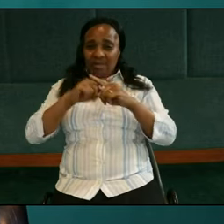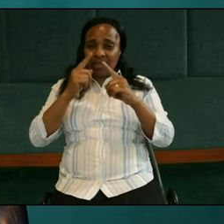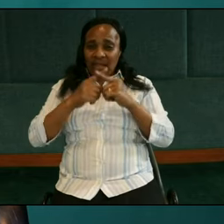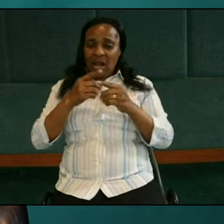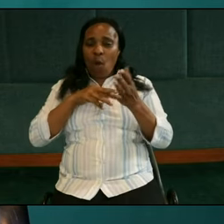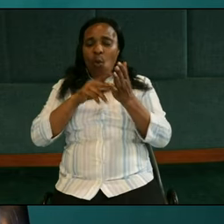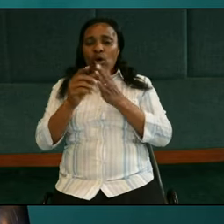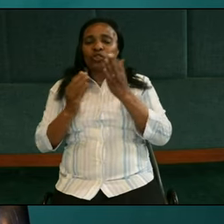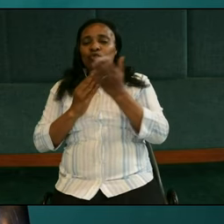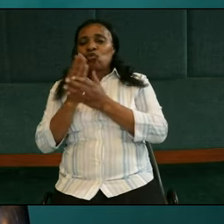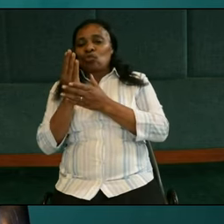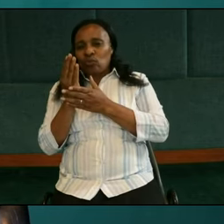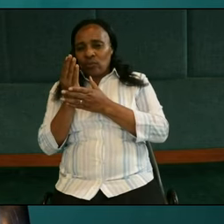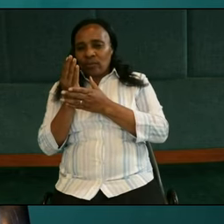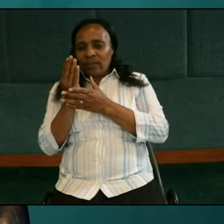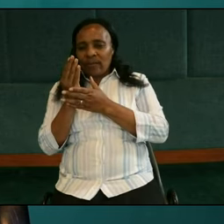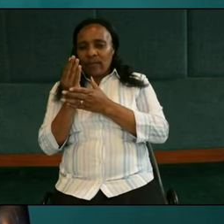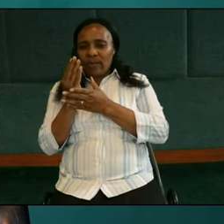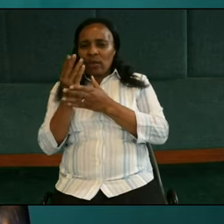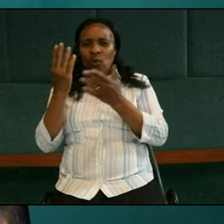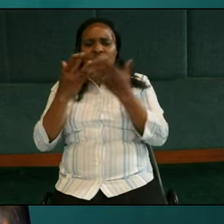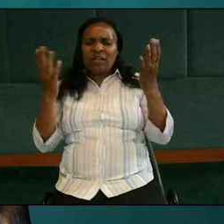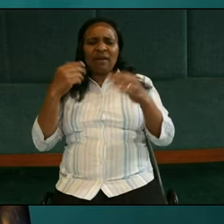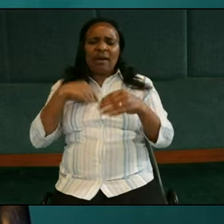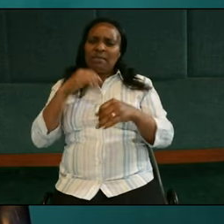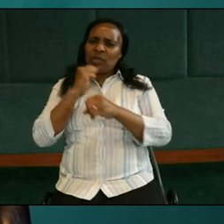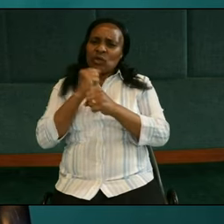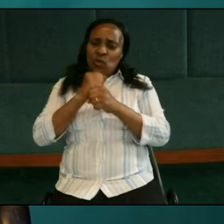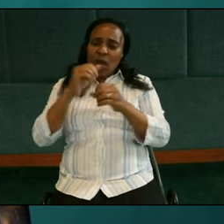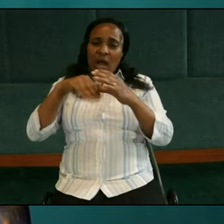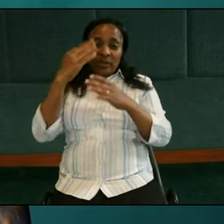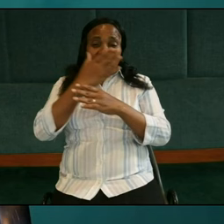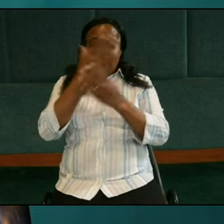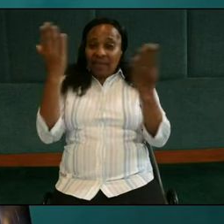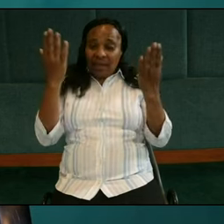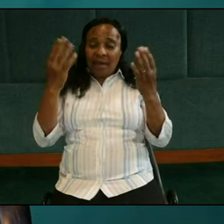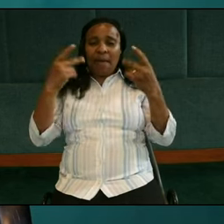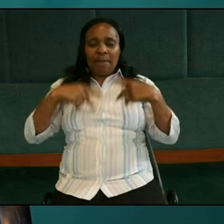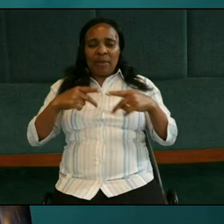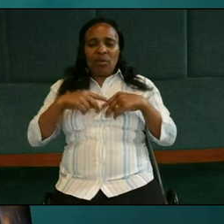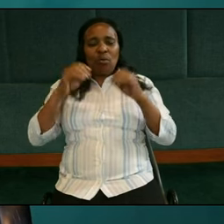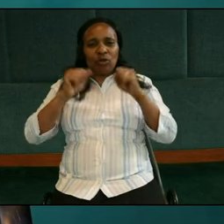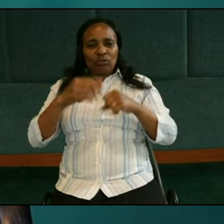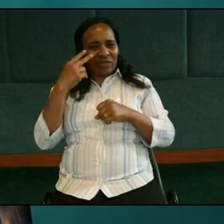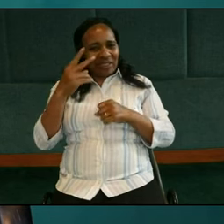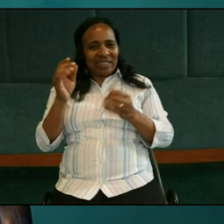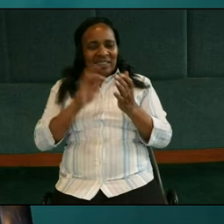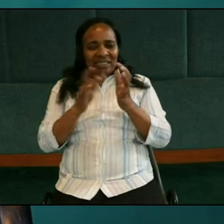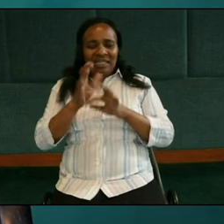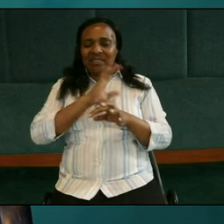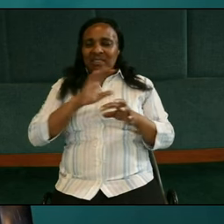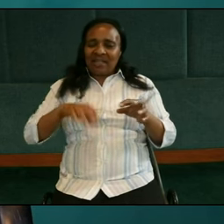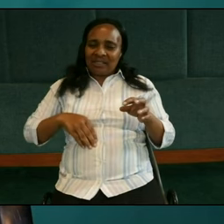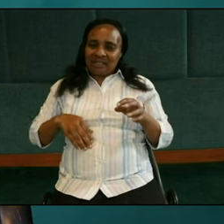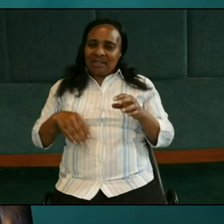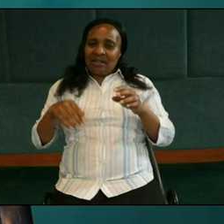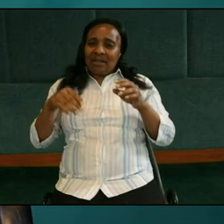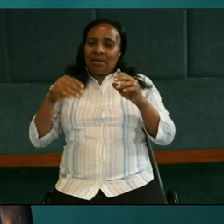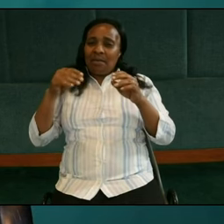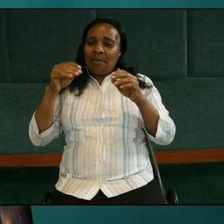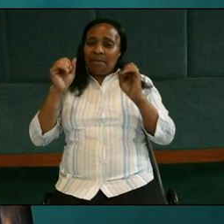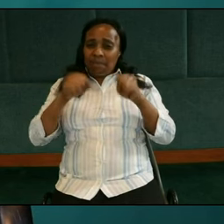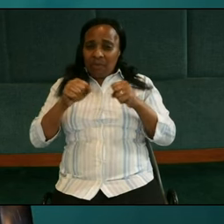when I walk through whatever I'm doing outside, the people may be able to see Christ's character in me. I don't